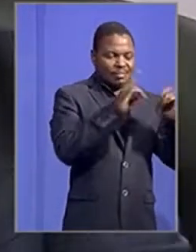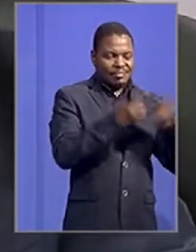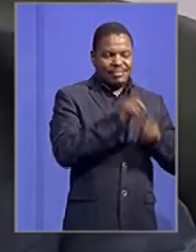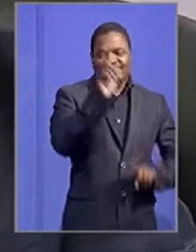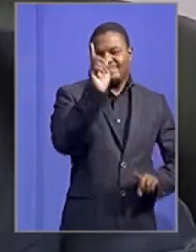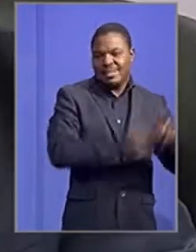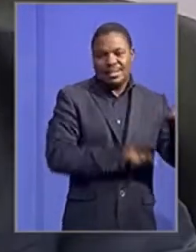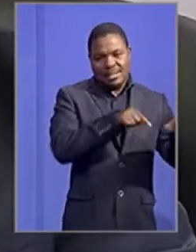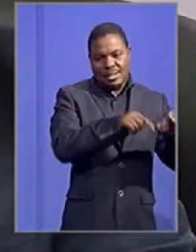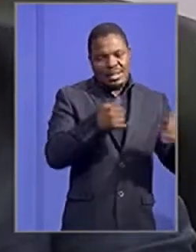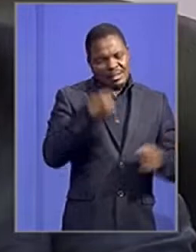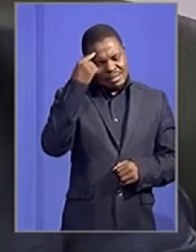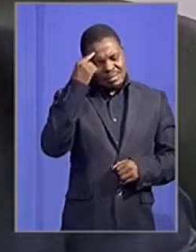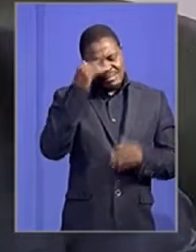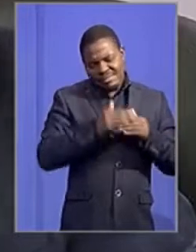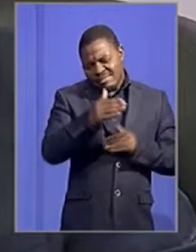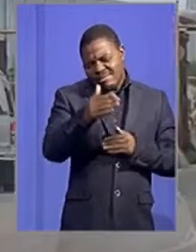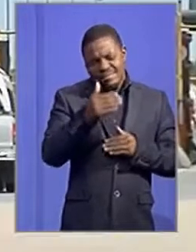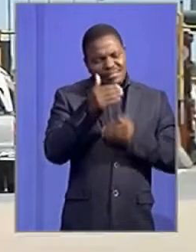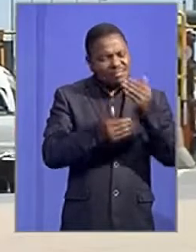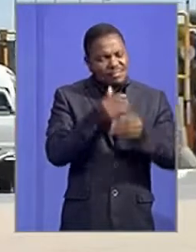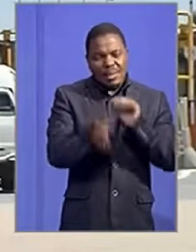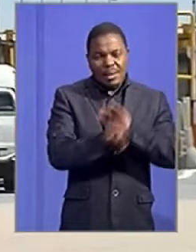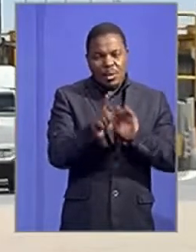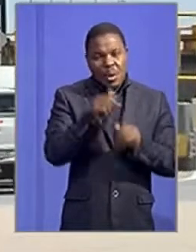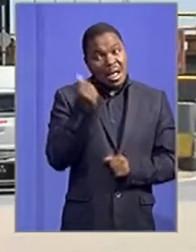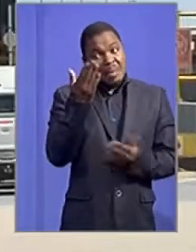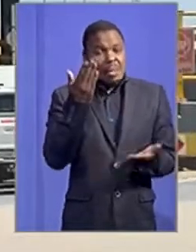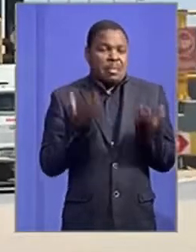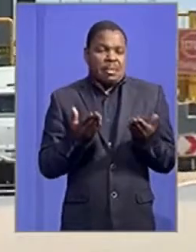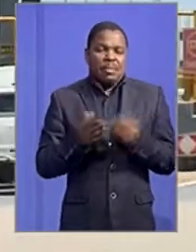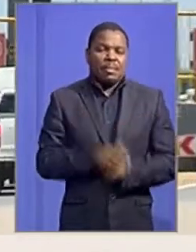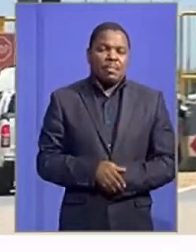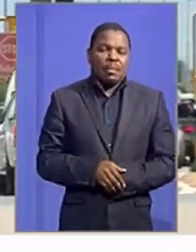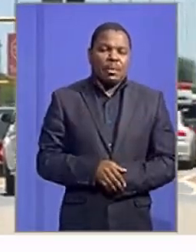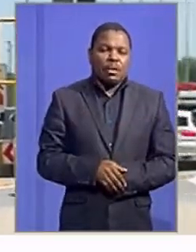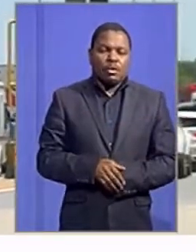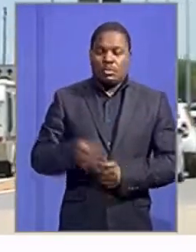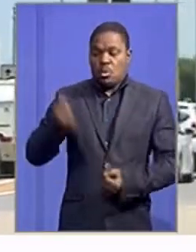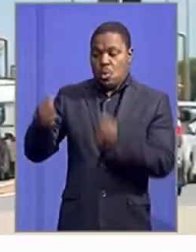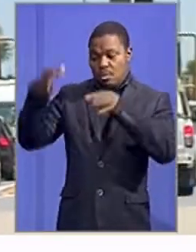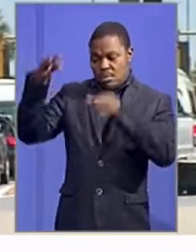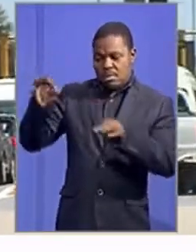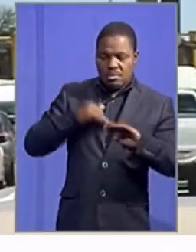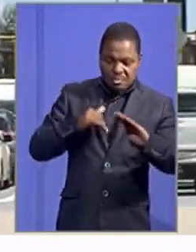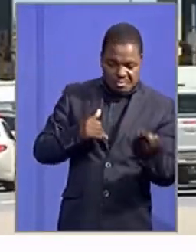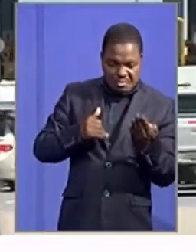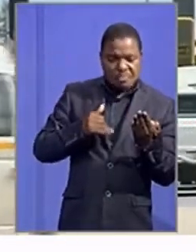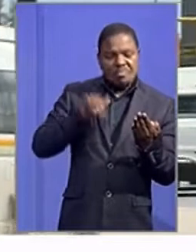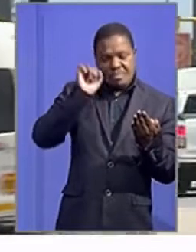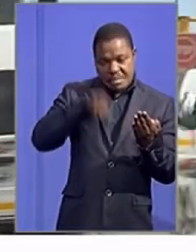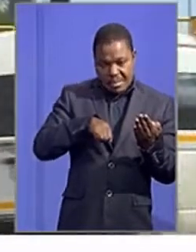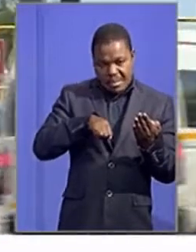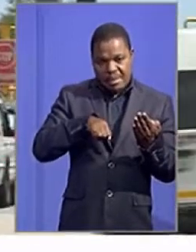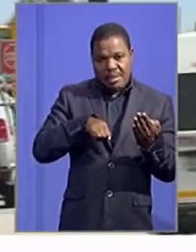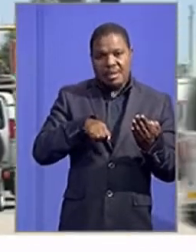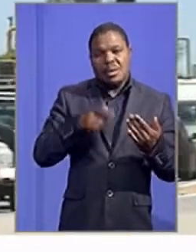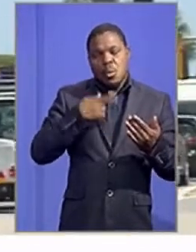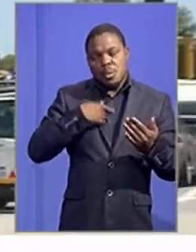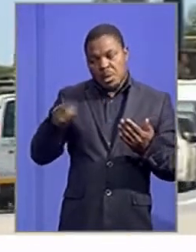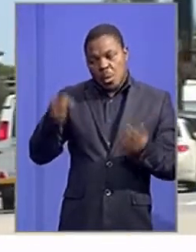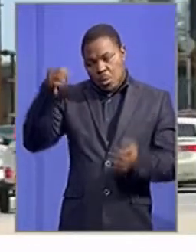hota hore e ka ba nna le tla ipiletsa. We are quite aware of the judgments and we obviously respect the judgments